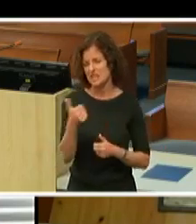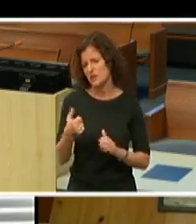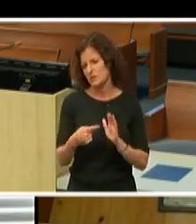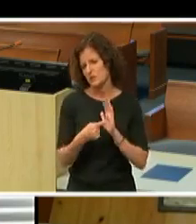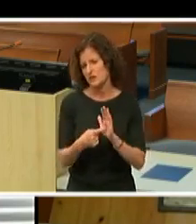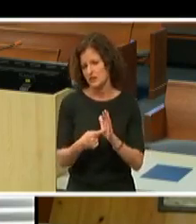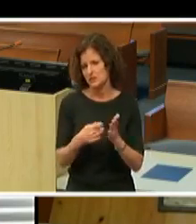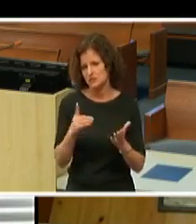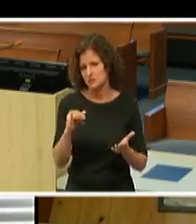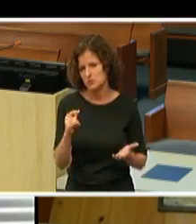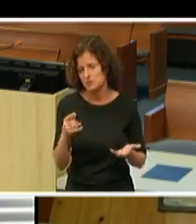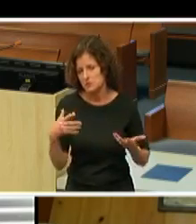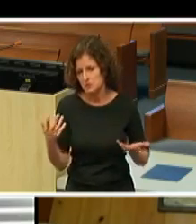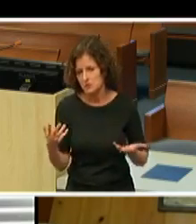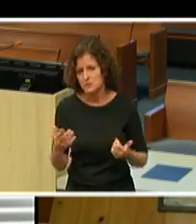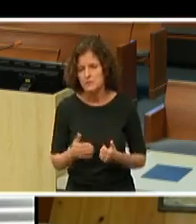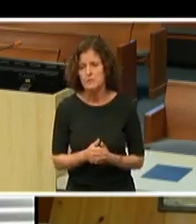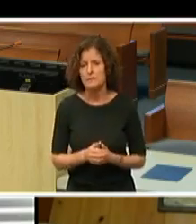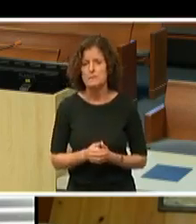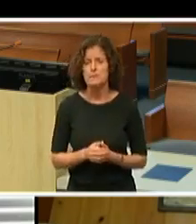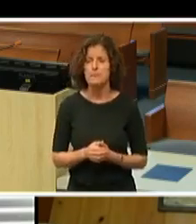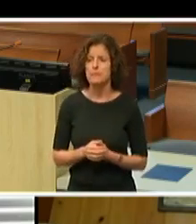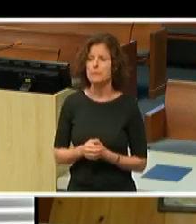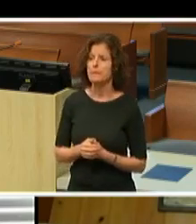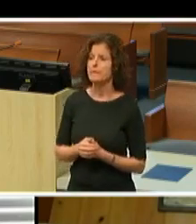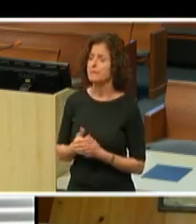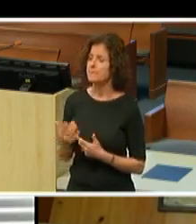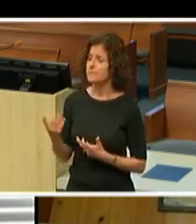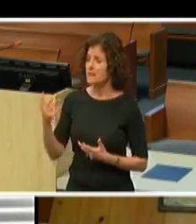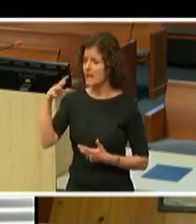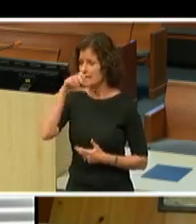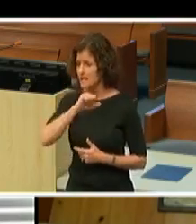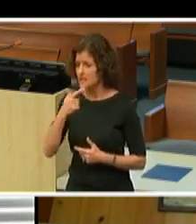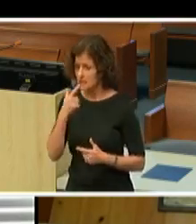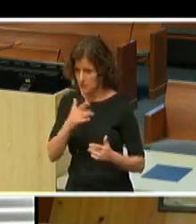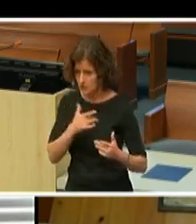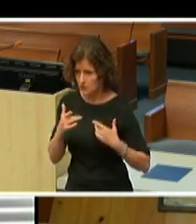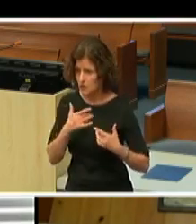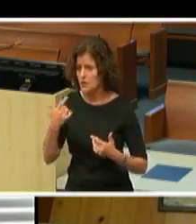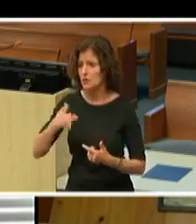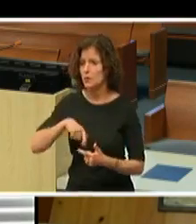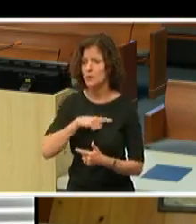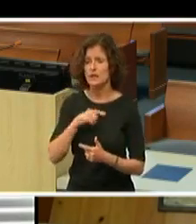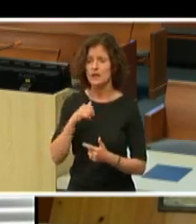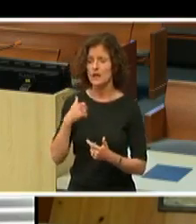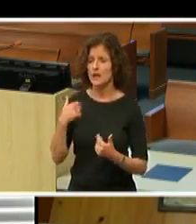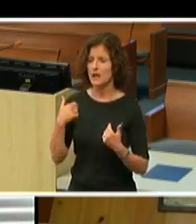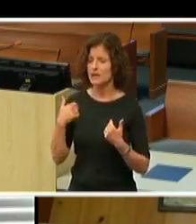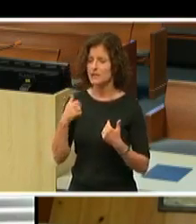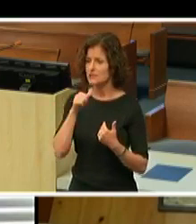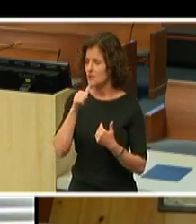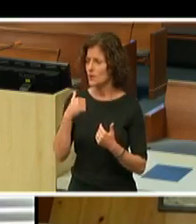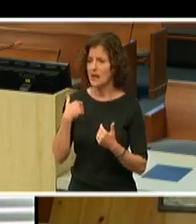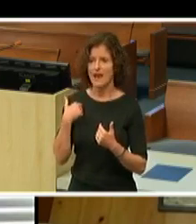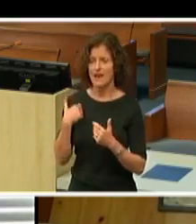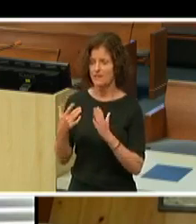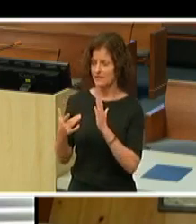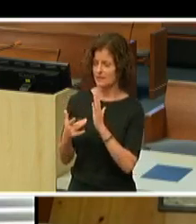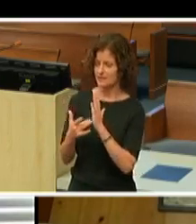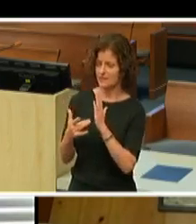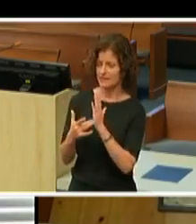So I think I guess the concern is we don't have the technological capability for people